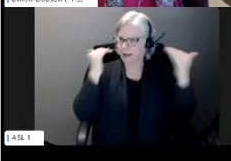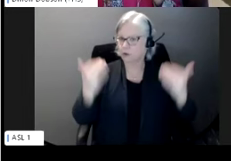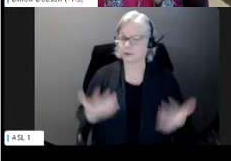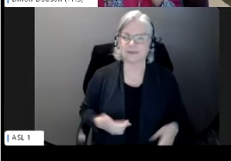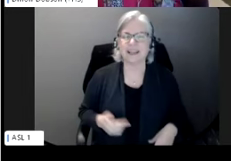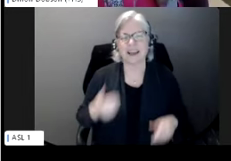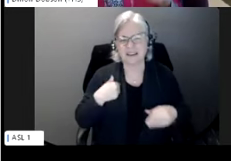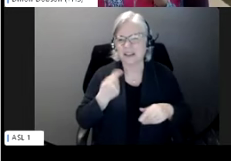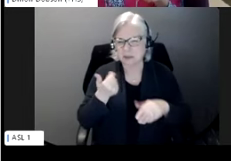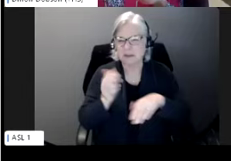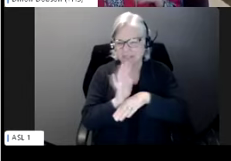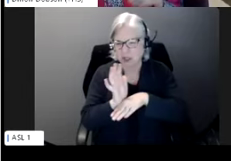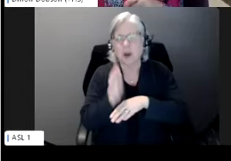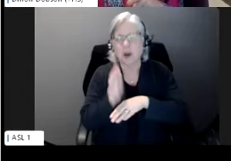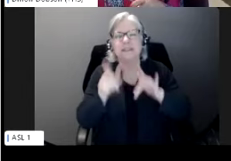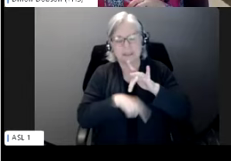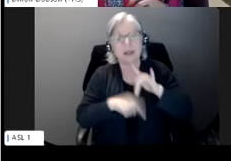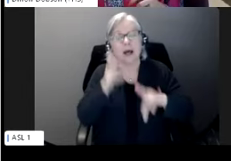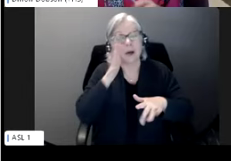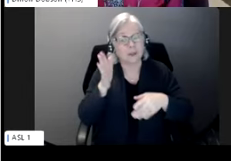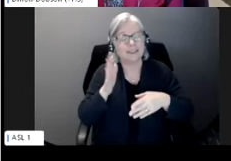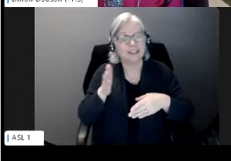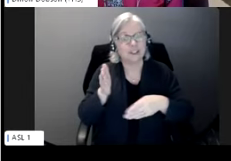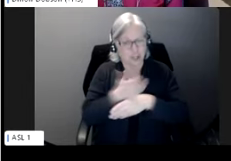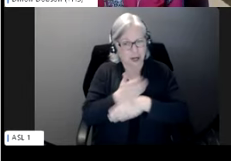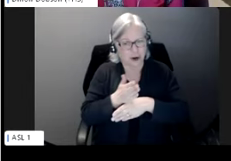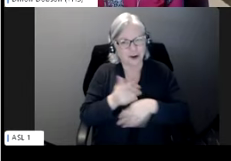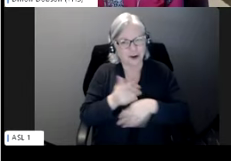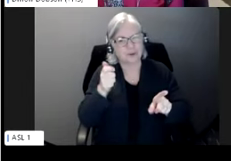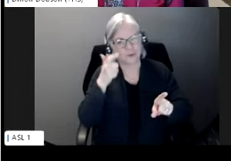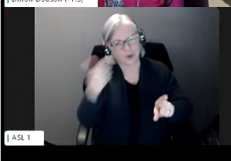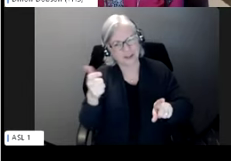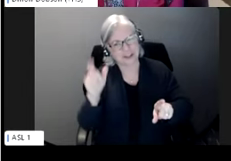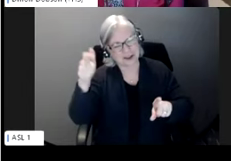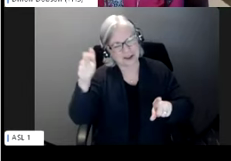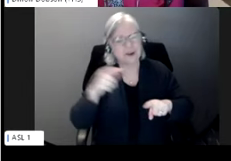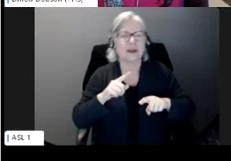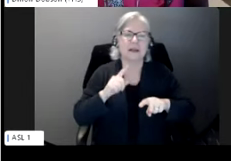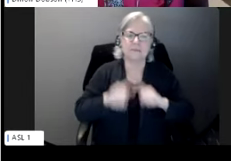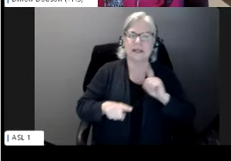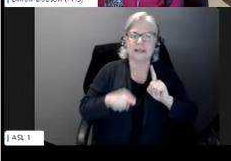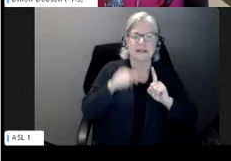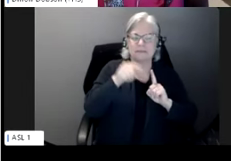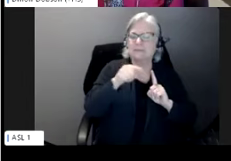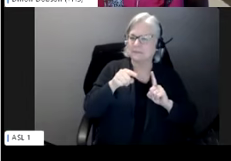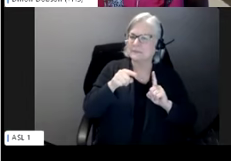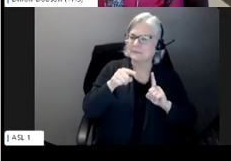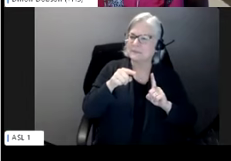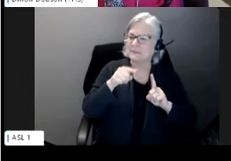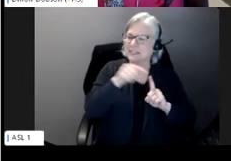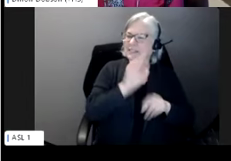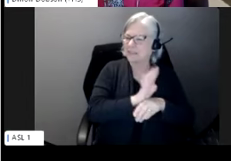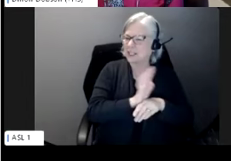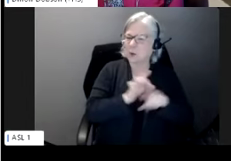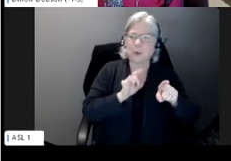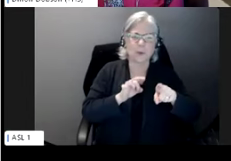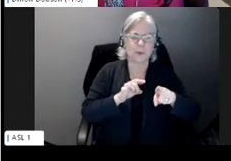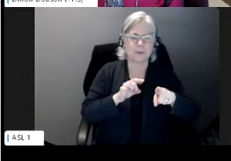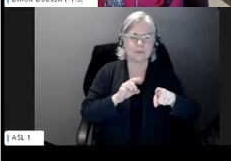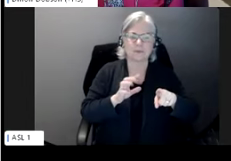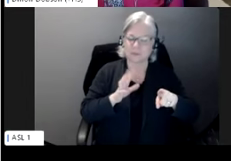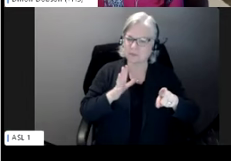but I might skip it. I'm going to share it with you because it's actually quite sweet. But it sort of speaks to a lot of the